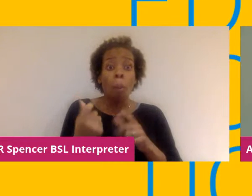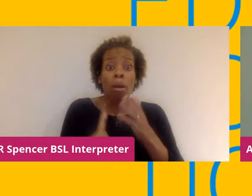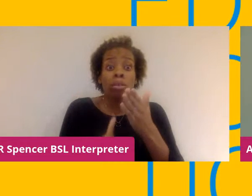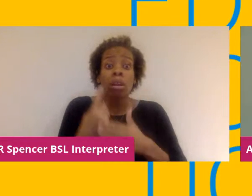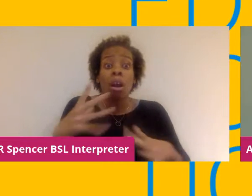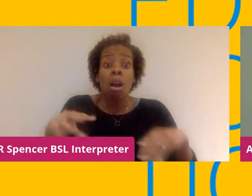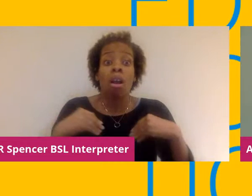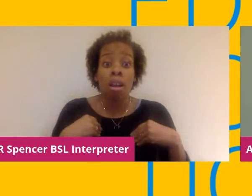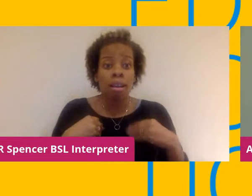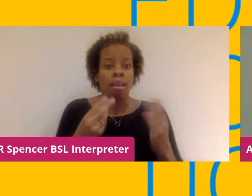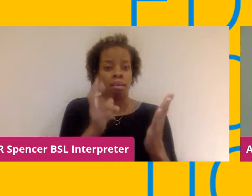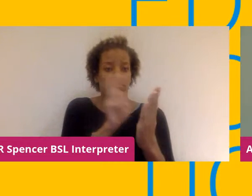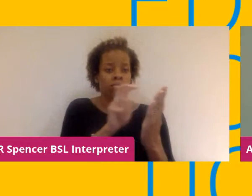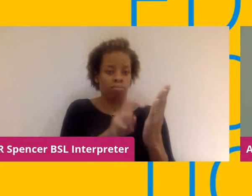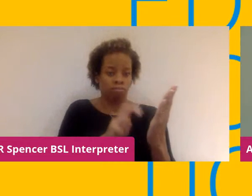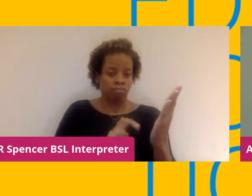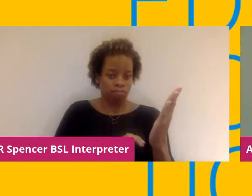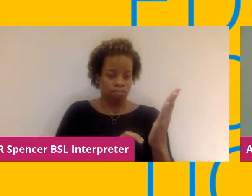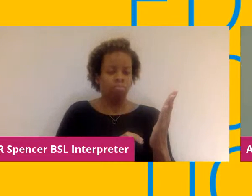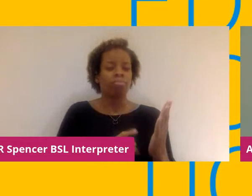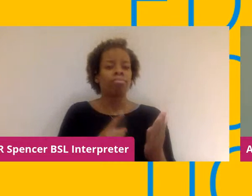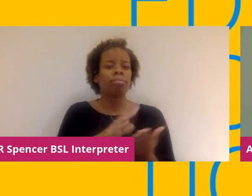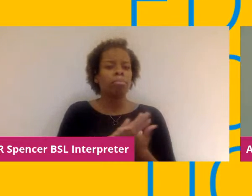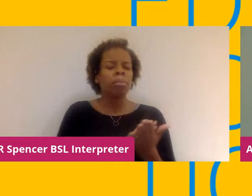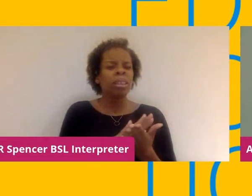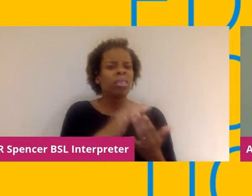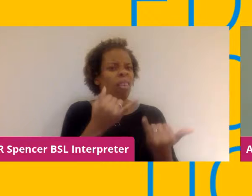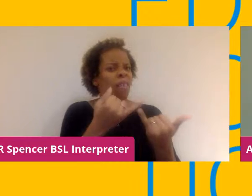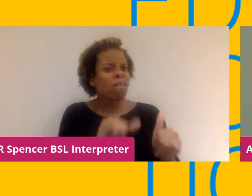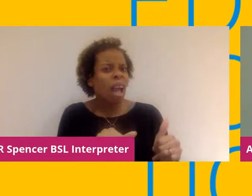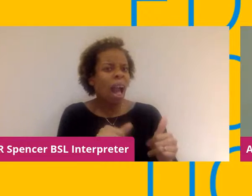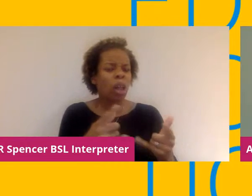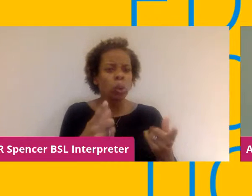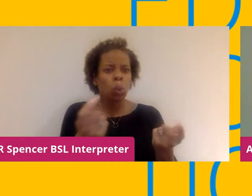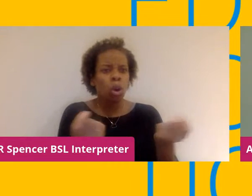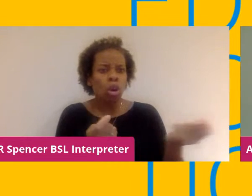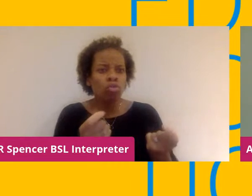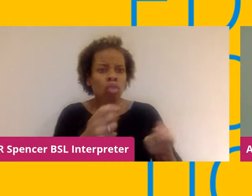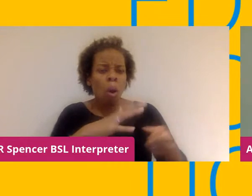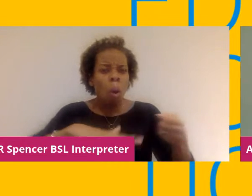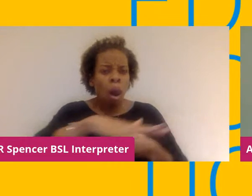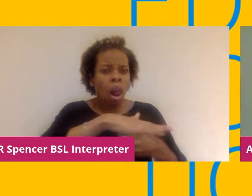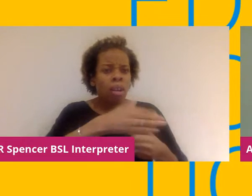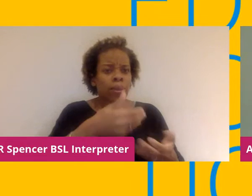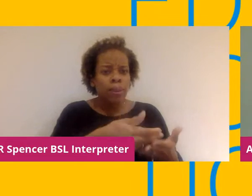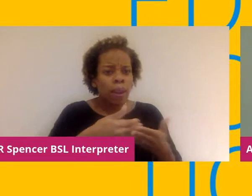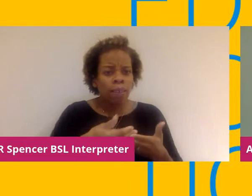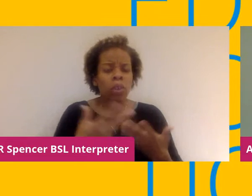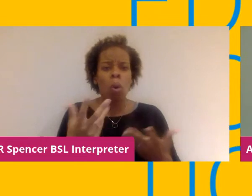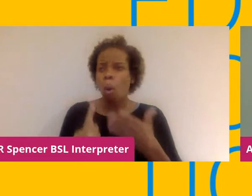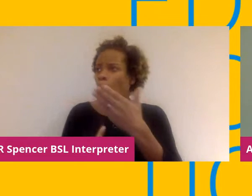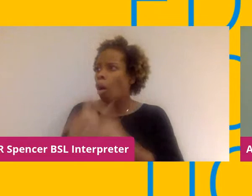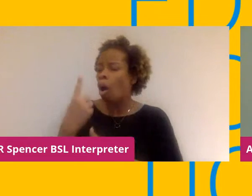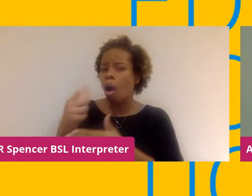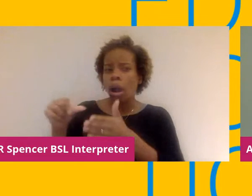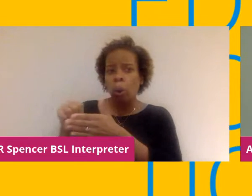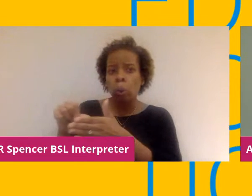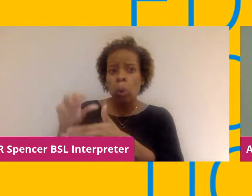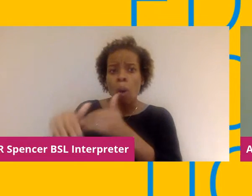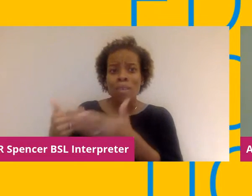that is, so if there's any failed control measures or safety issues within the workplace that have not been